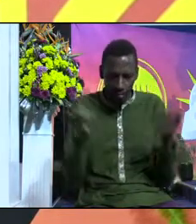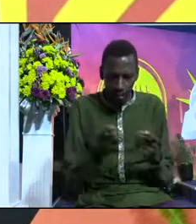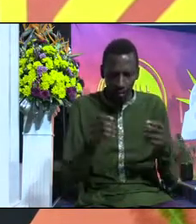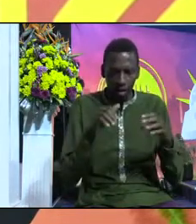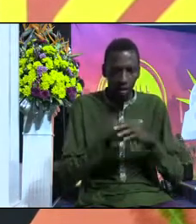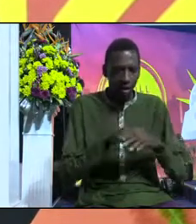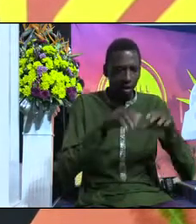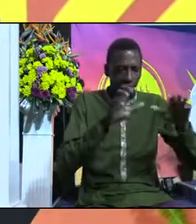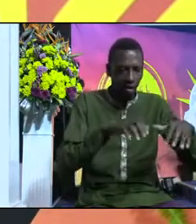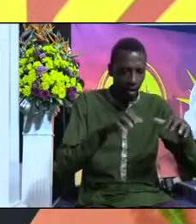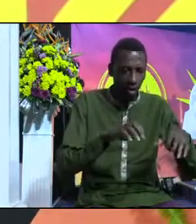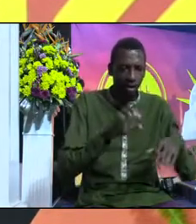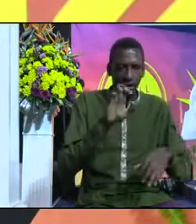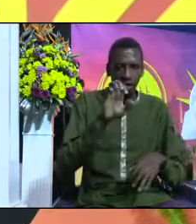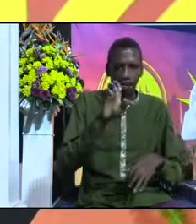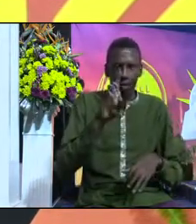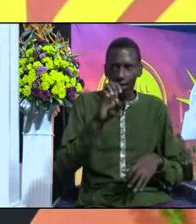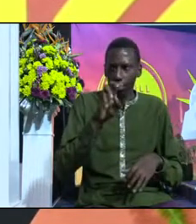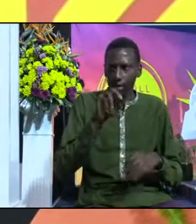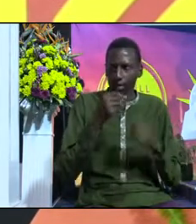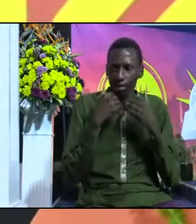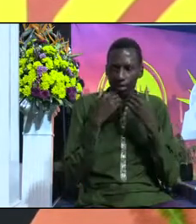of Eden.